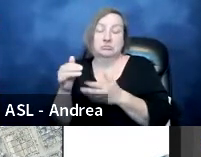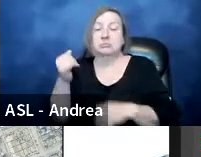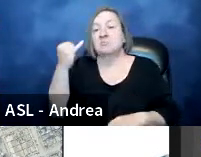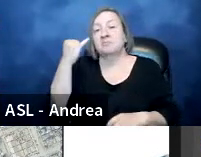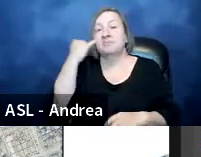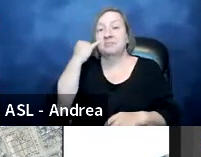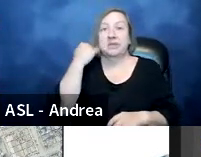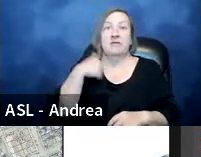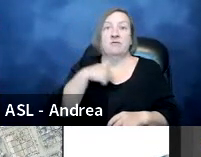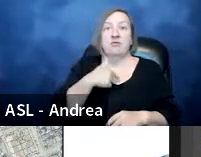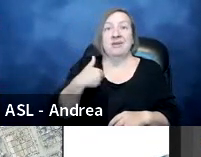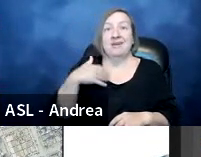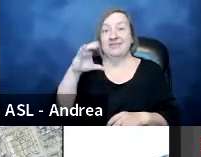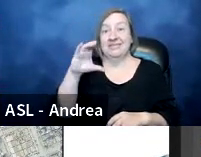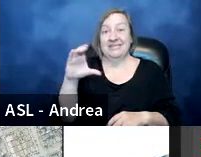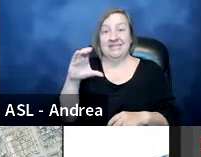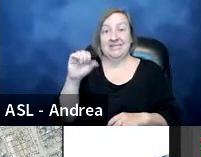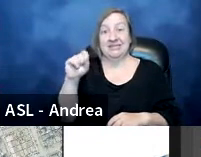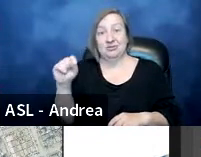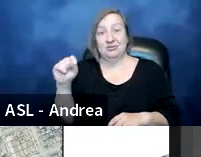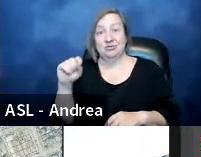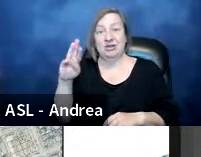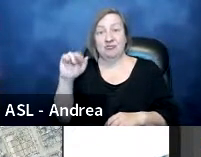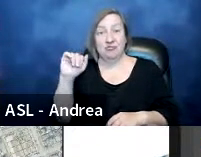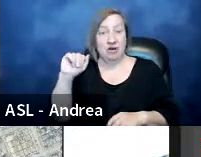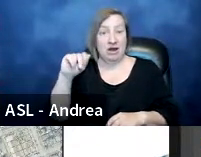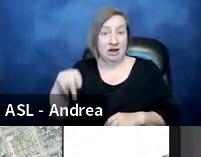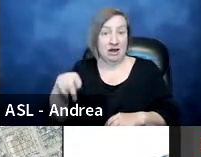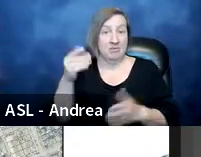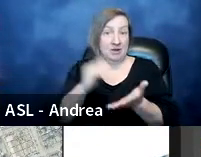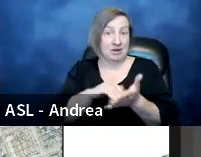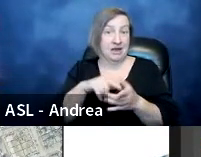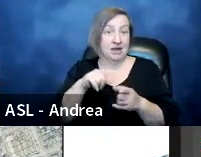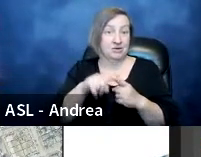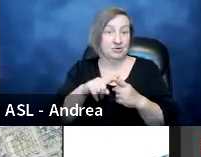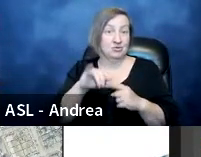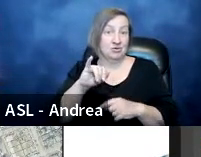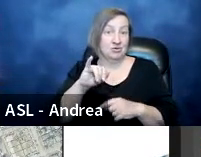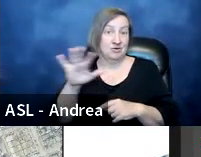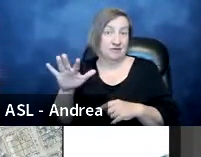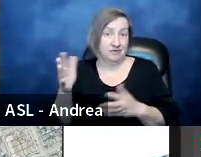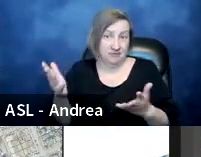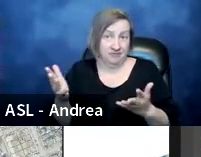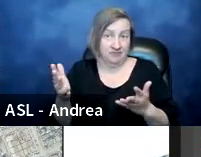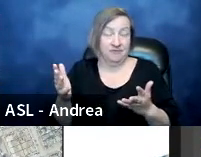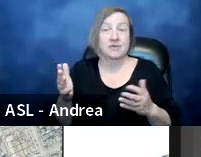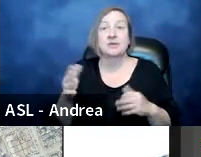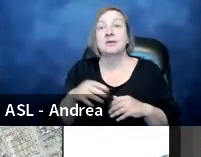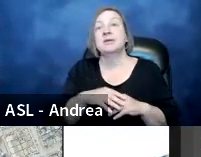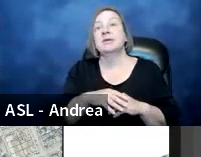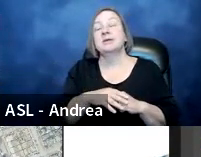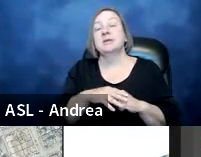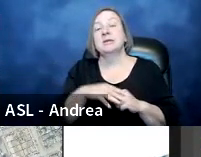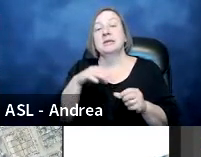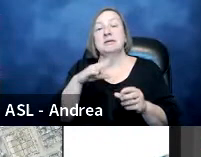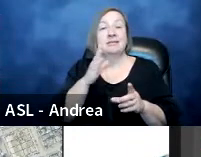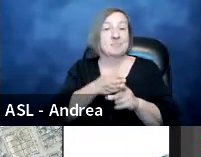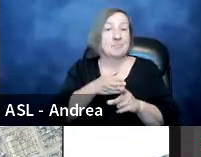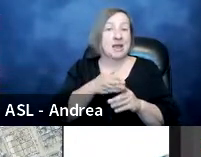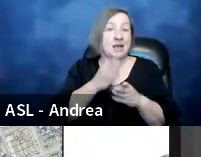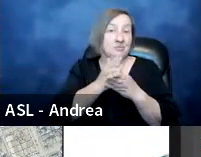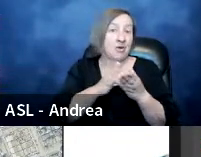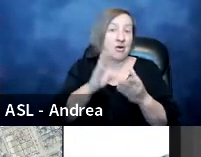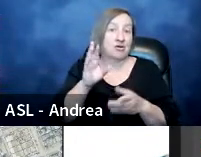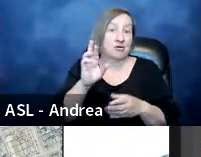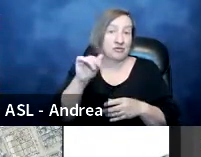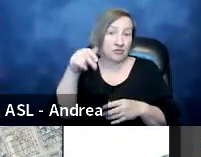the C Street ramps returning to the interstate. So in the in the main part of the map below, you